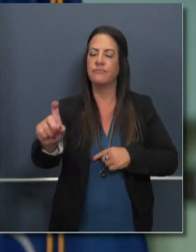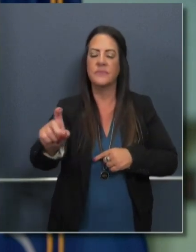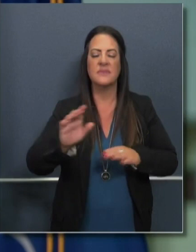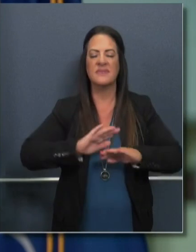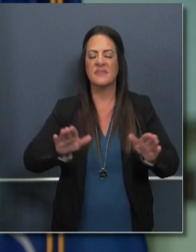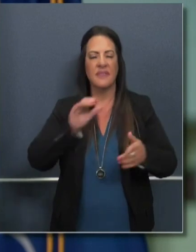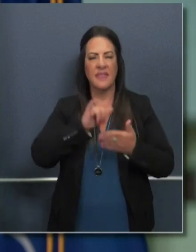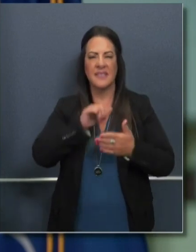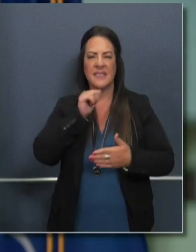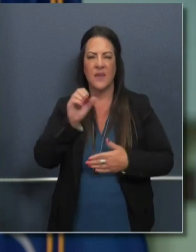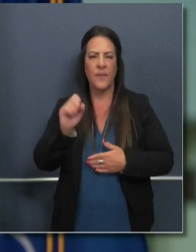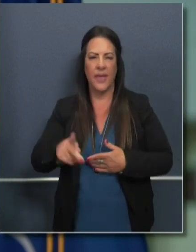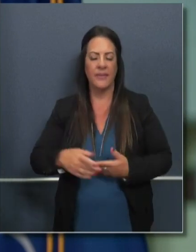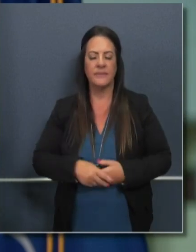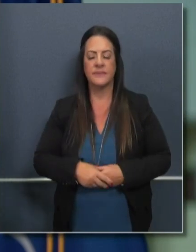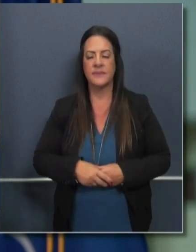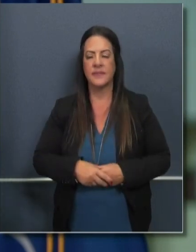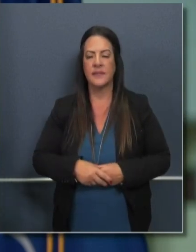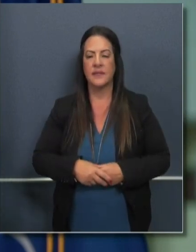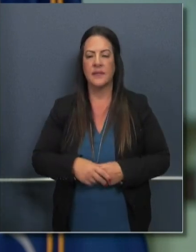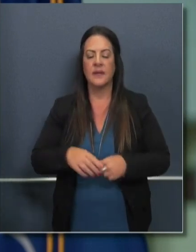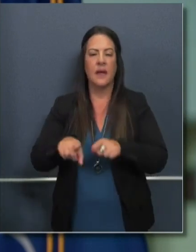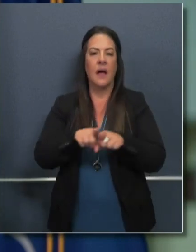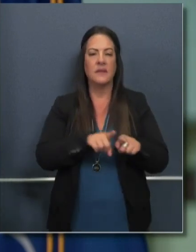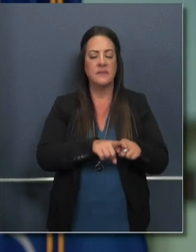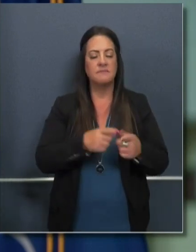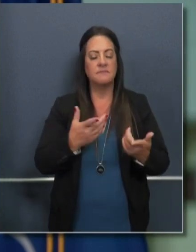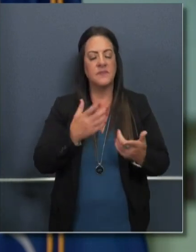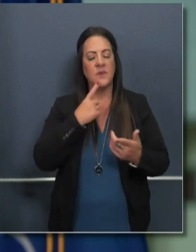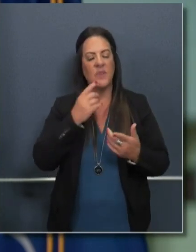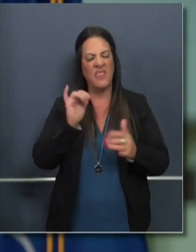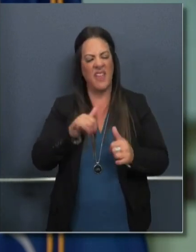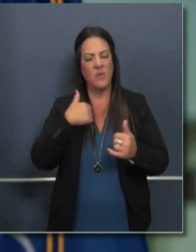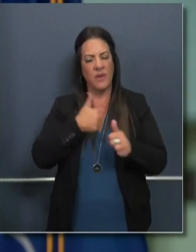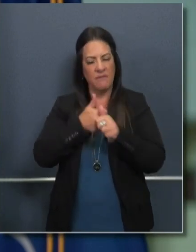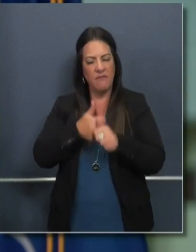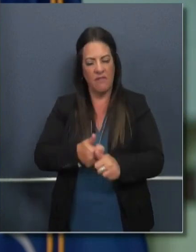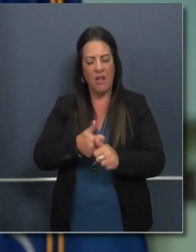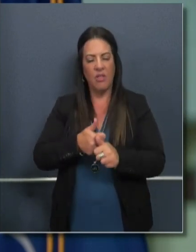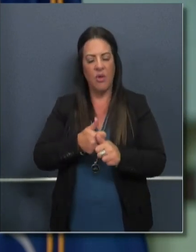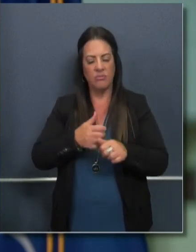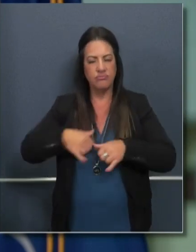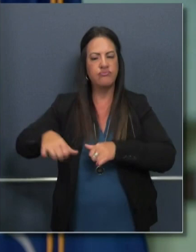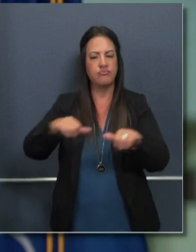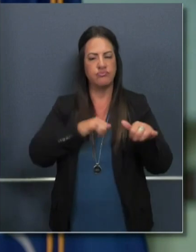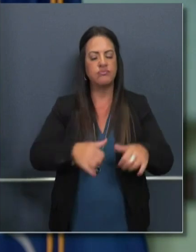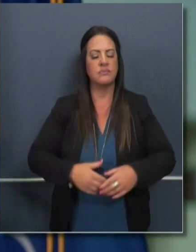that's the spirit, believe that's the spirit of that supervisor you just referenced. Andrea Borba,